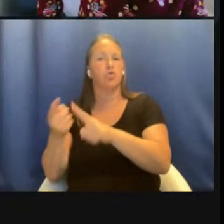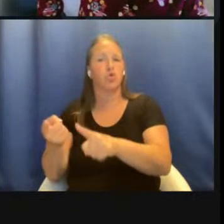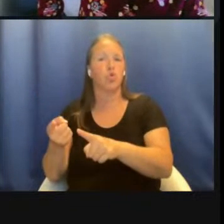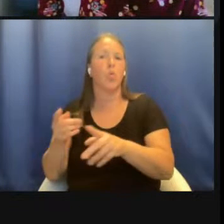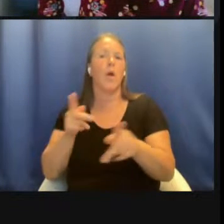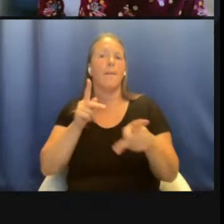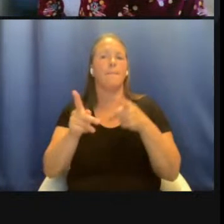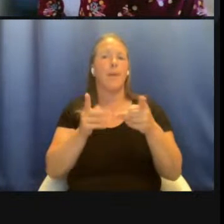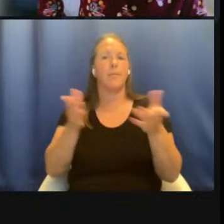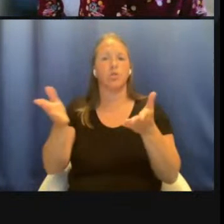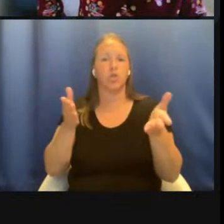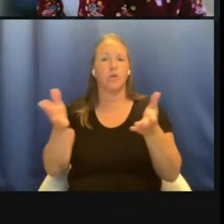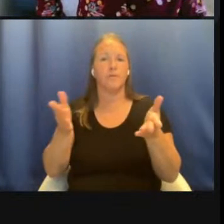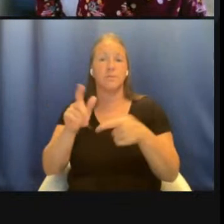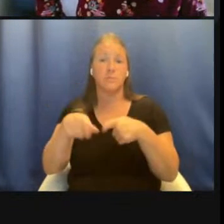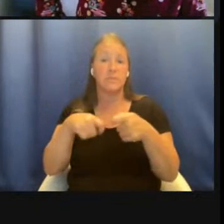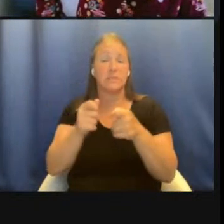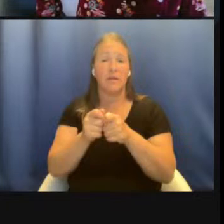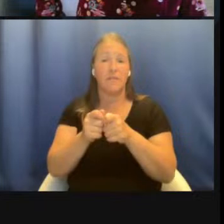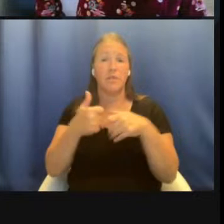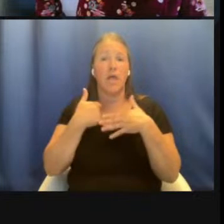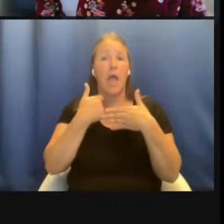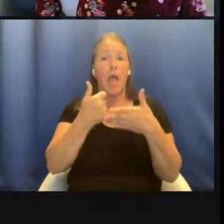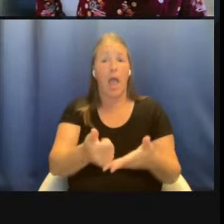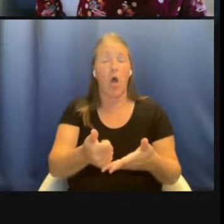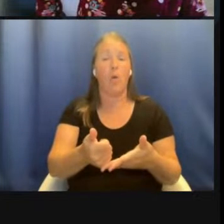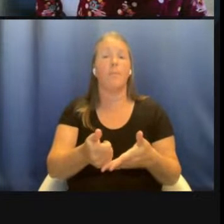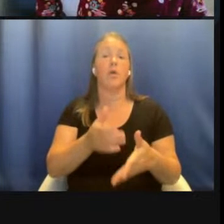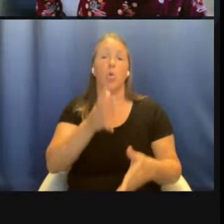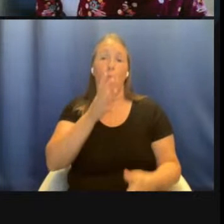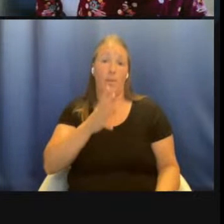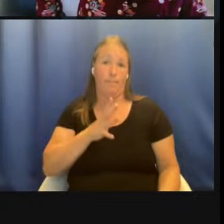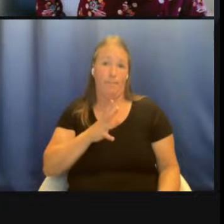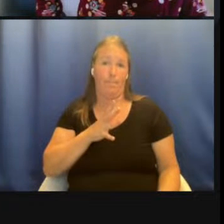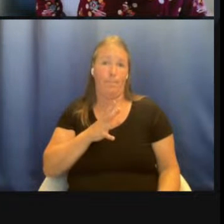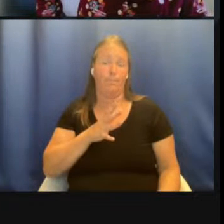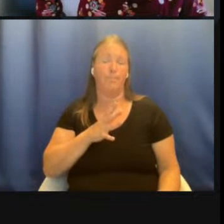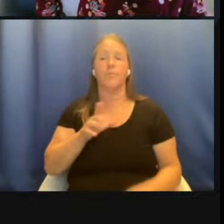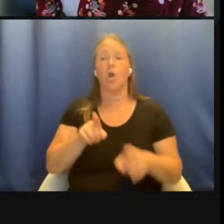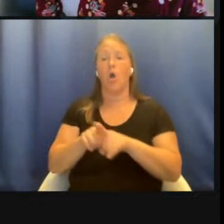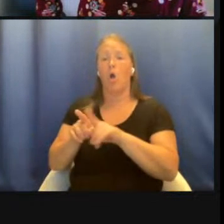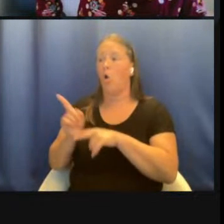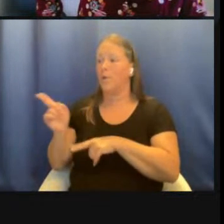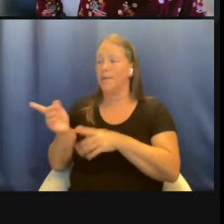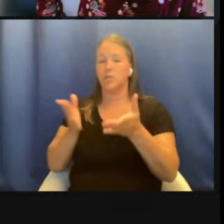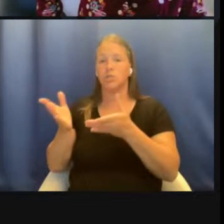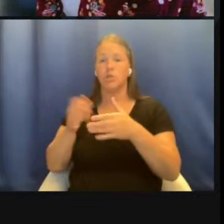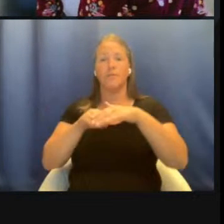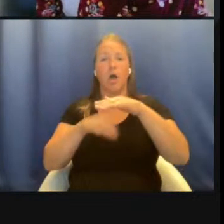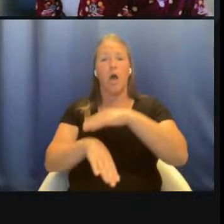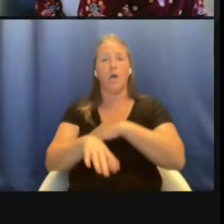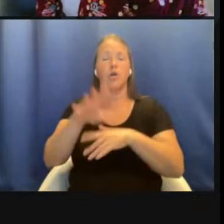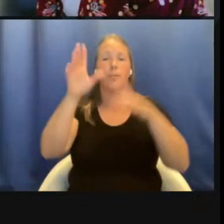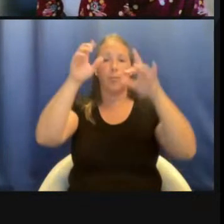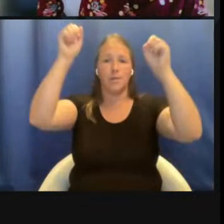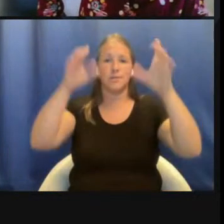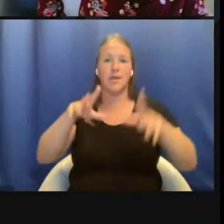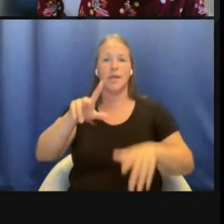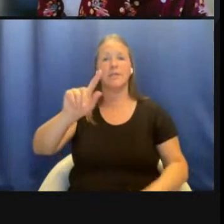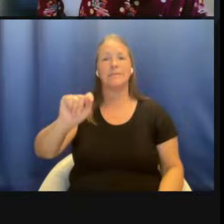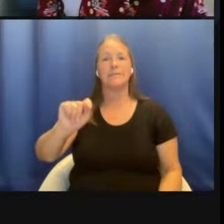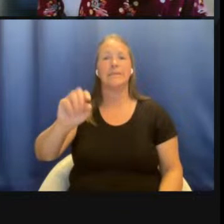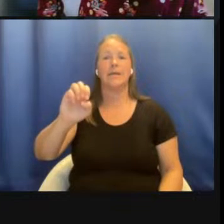would have found utterly perplexing. He also served in the cabinet of President Theodore Roosevelt and ultimately became Secretary of the